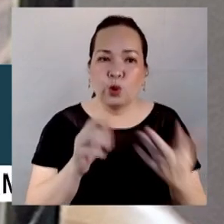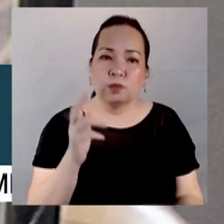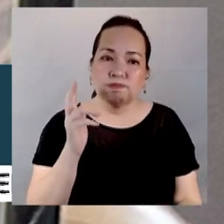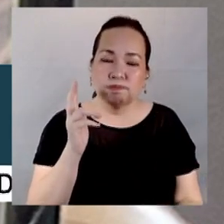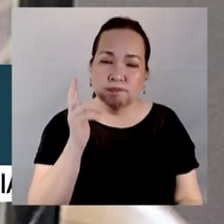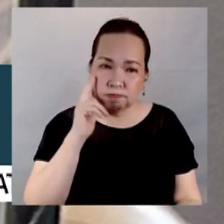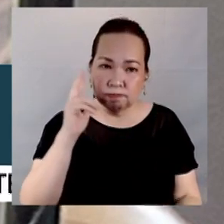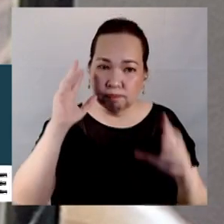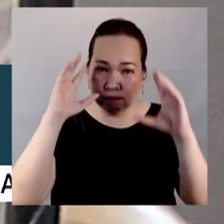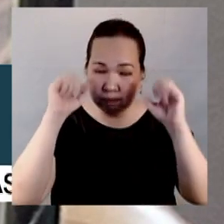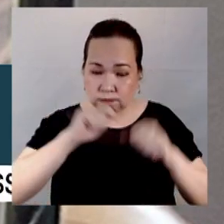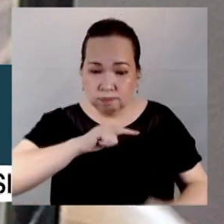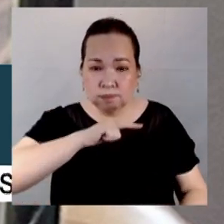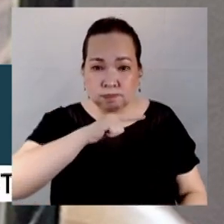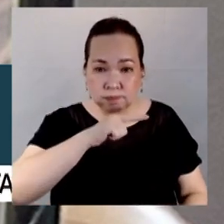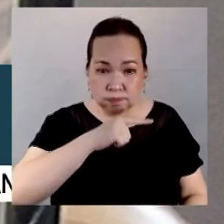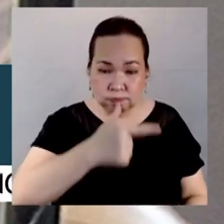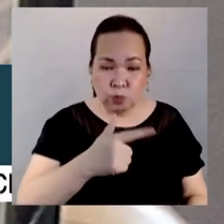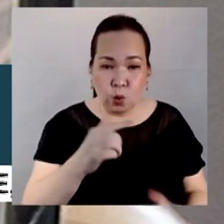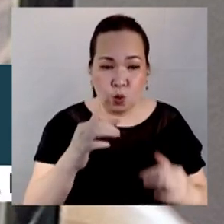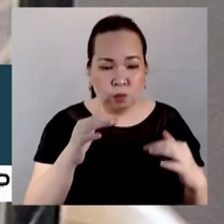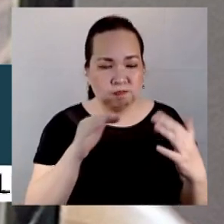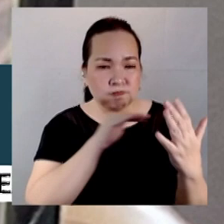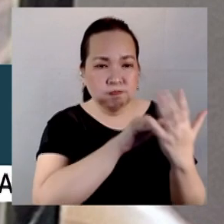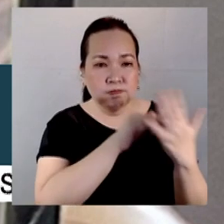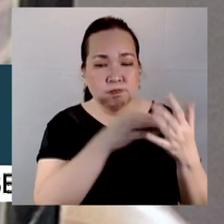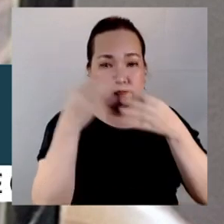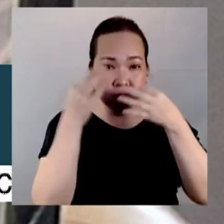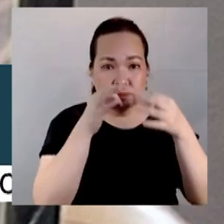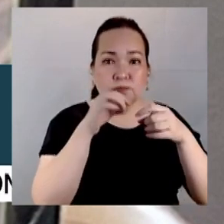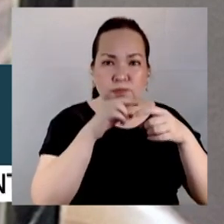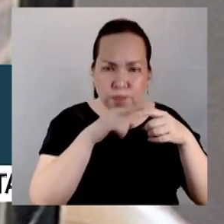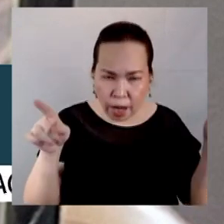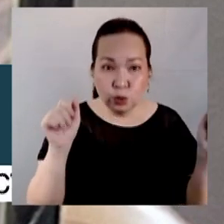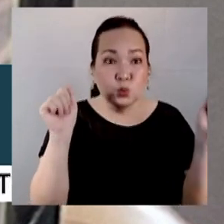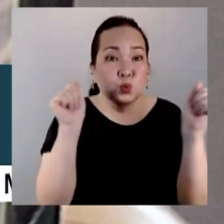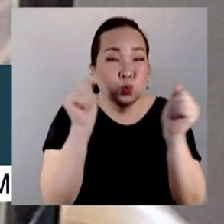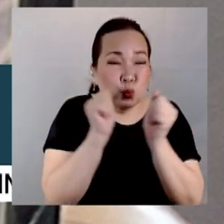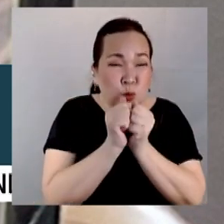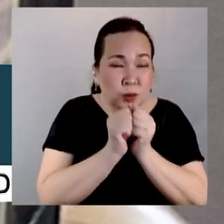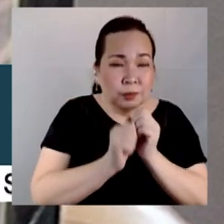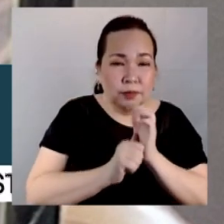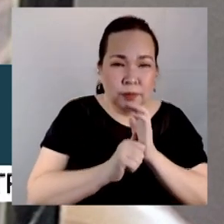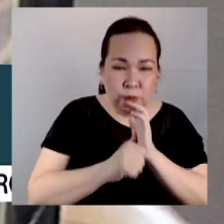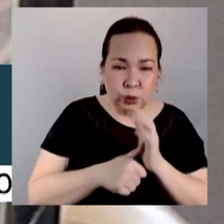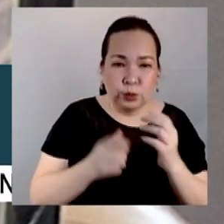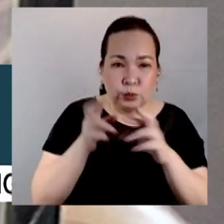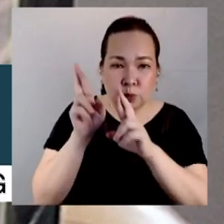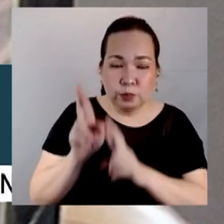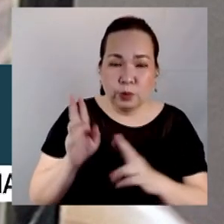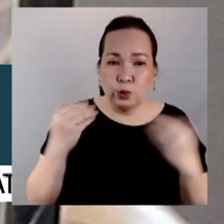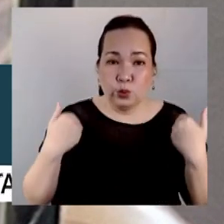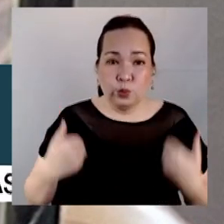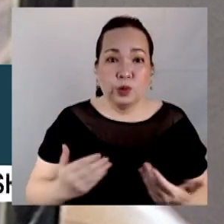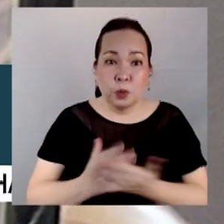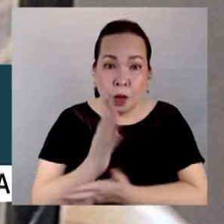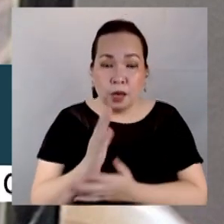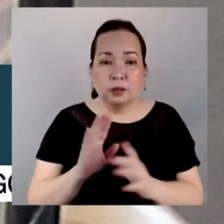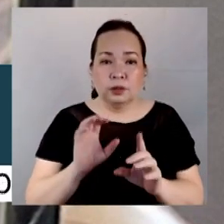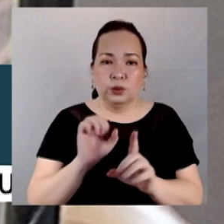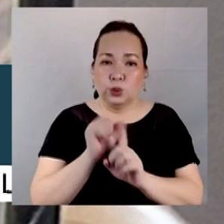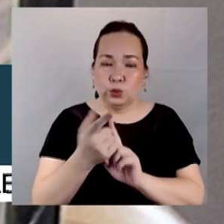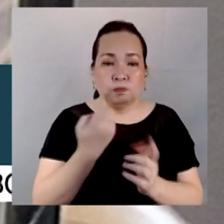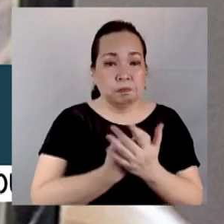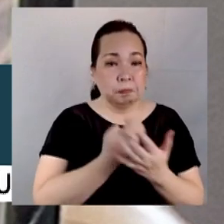do this within the framework of the law and with respect for human rights and focus on rehabilitation and socio-economic development.